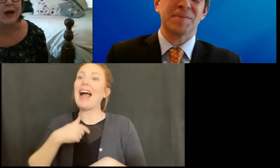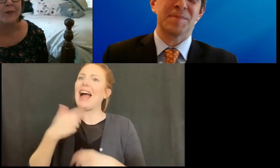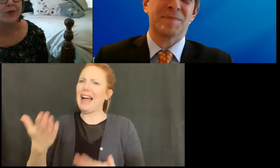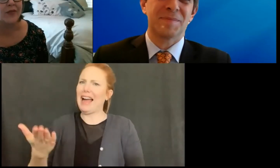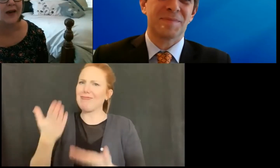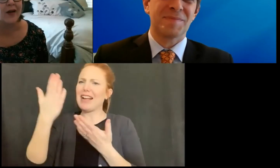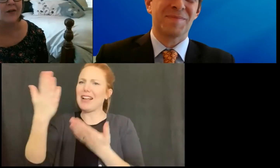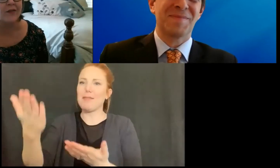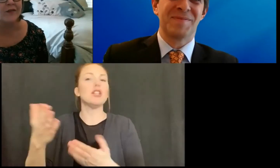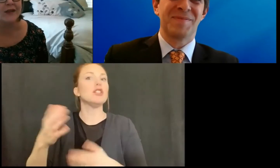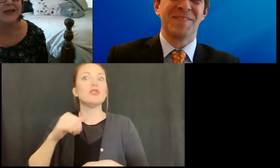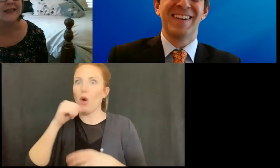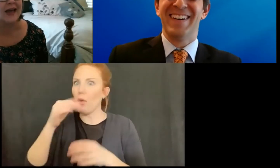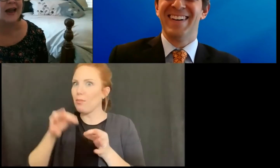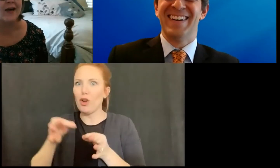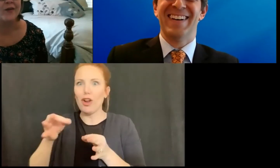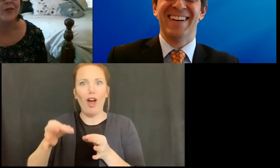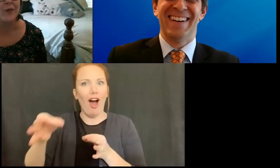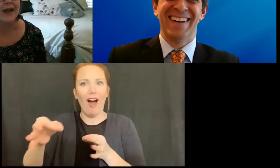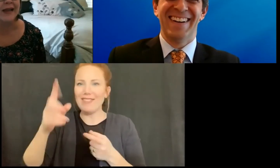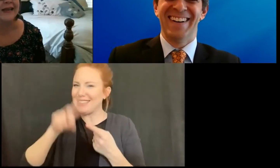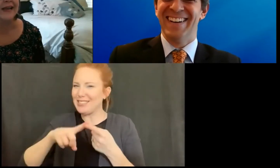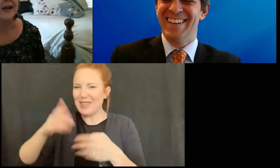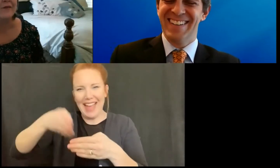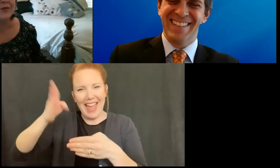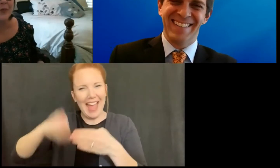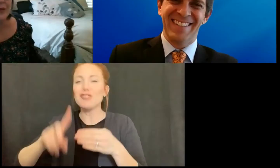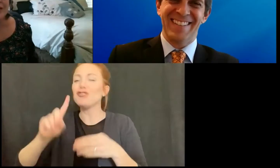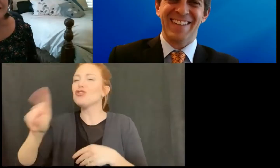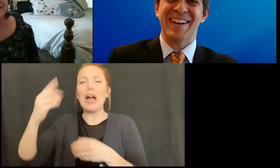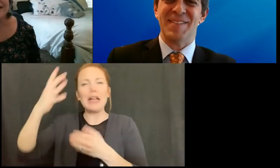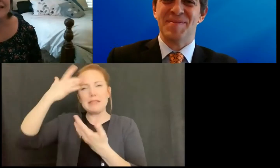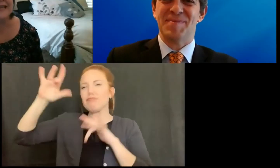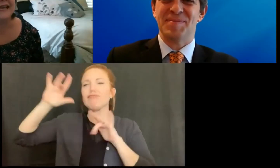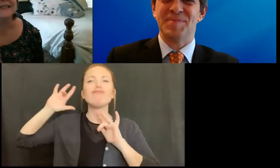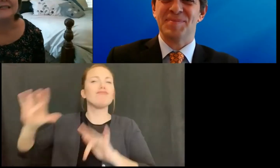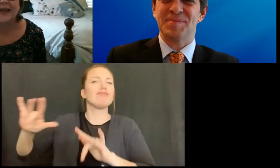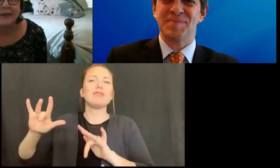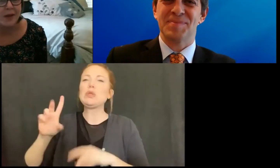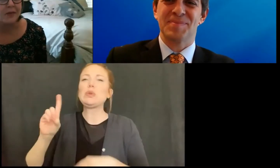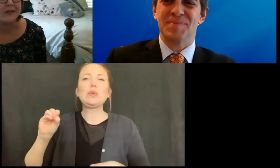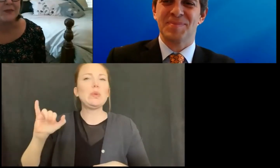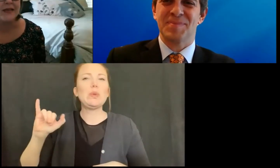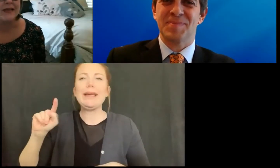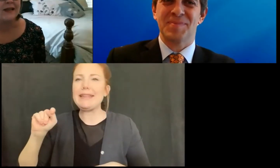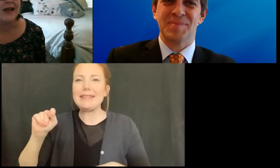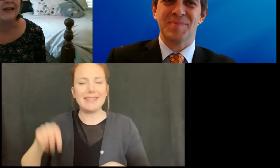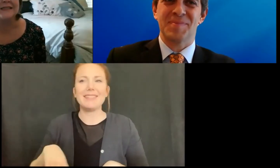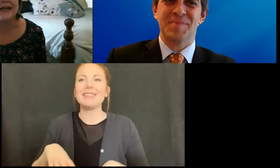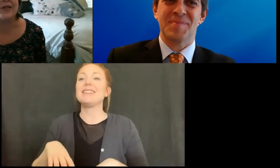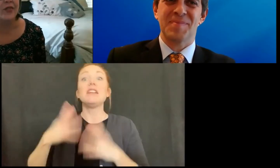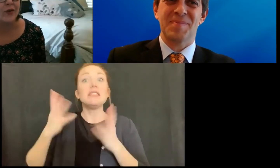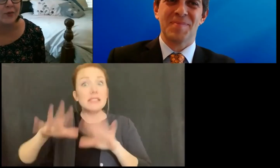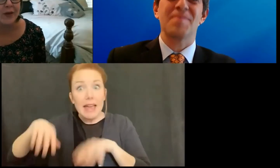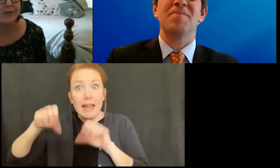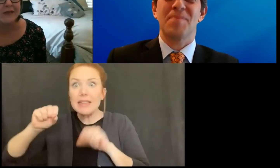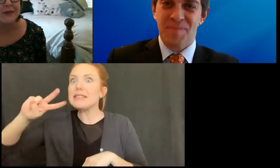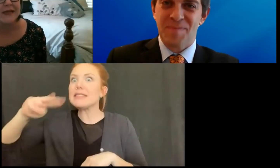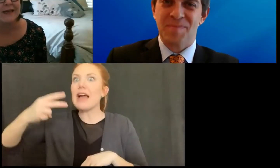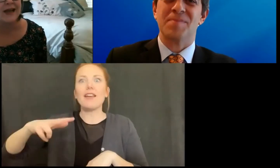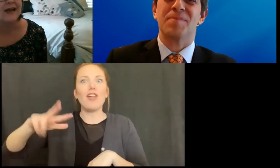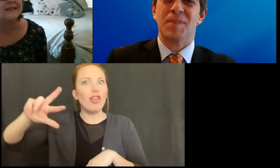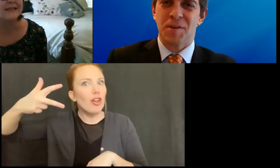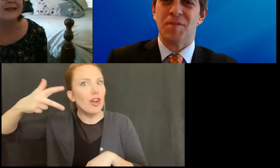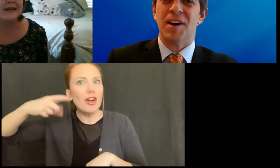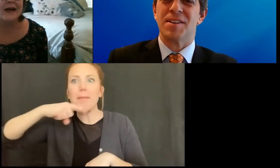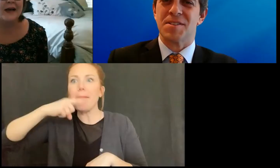do not put that off. Get that out of the way, get comfortable. Yeah. Take a second public speaking class, take a third public